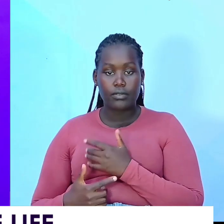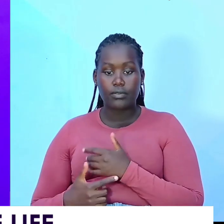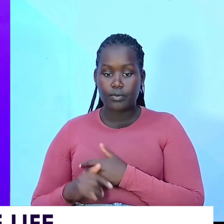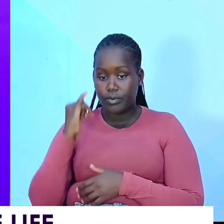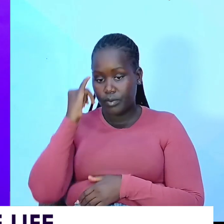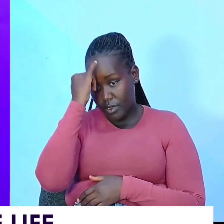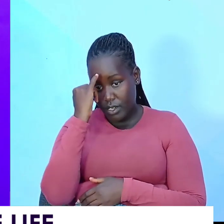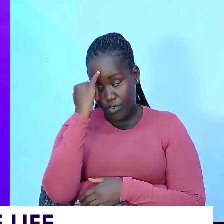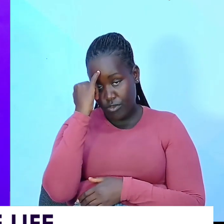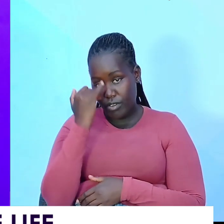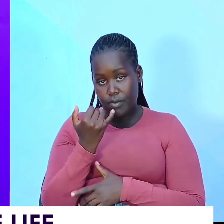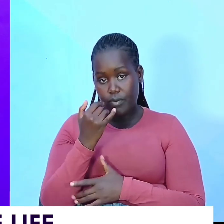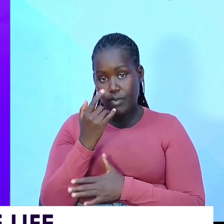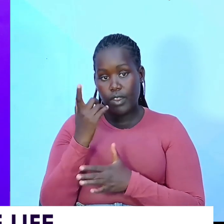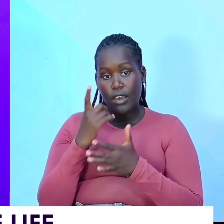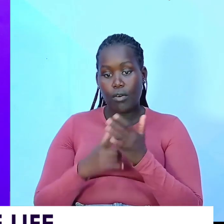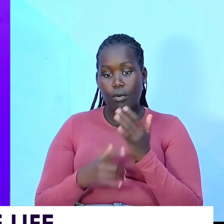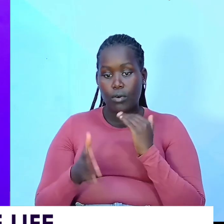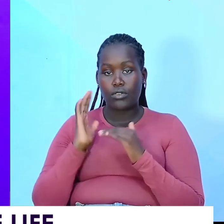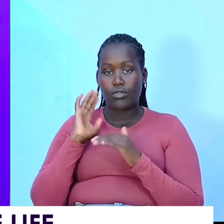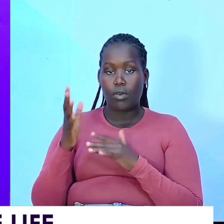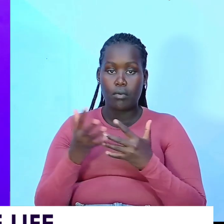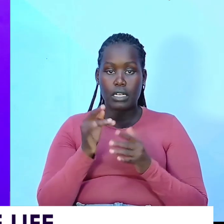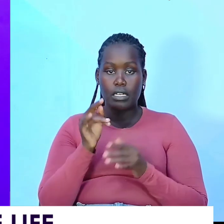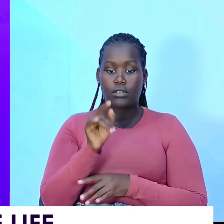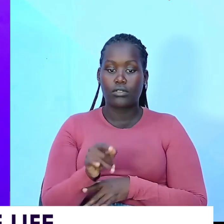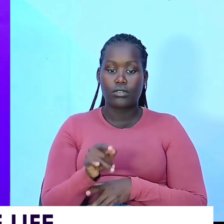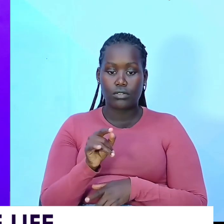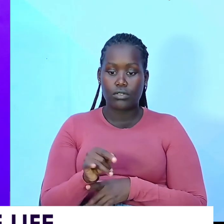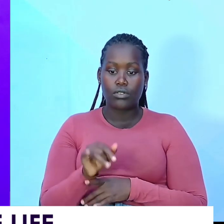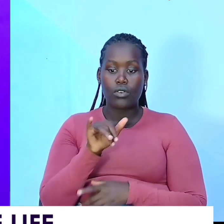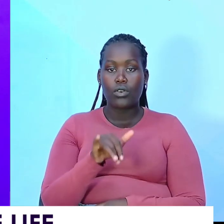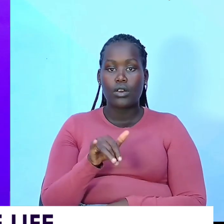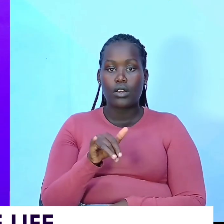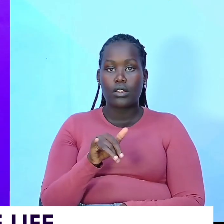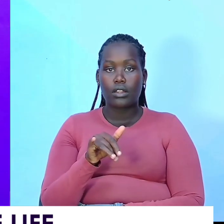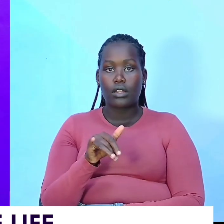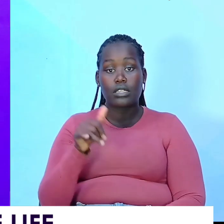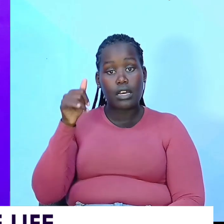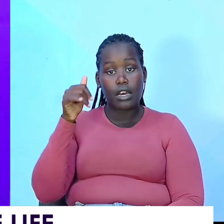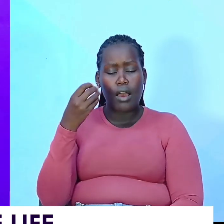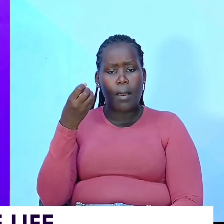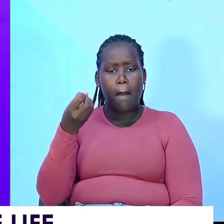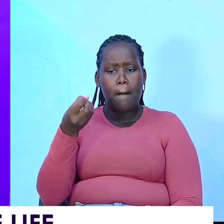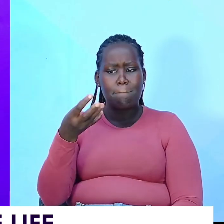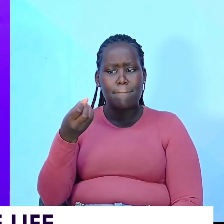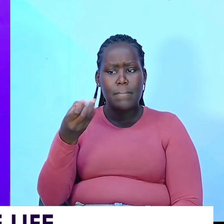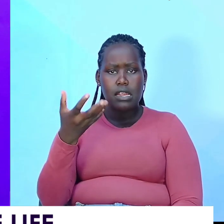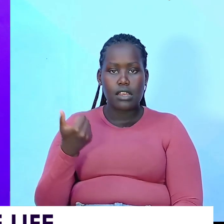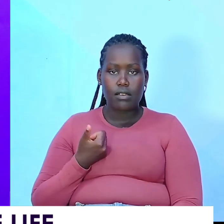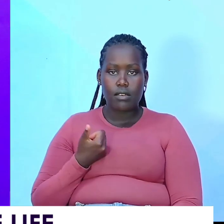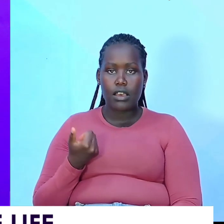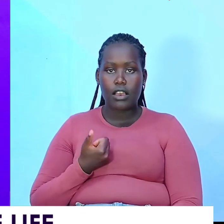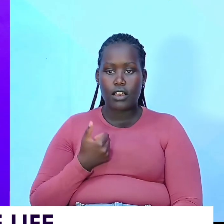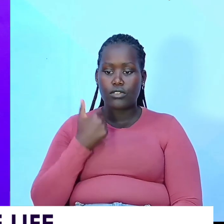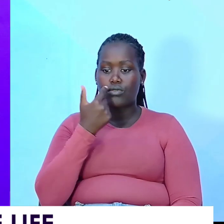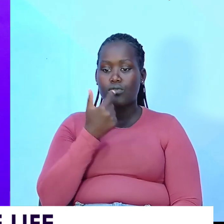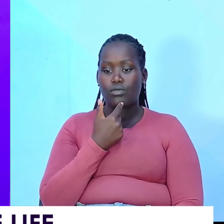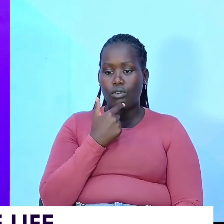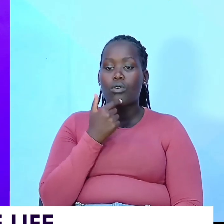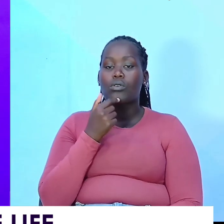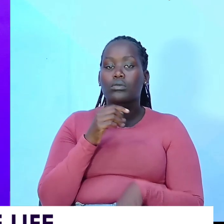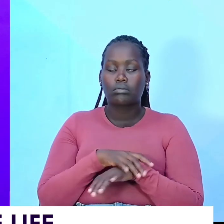Jonah, let me bring this to you, that many of the girls, we don't get